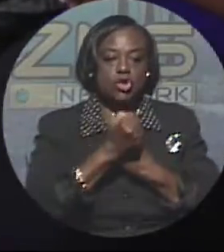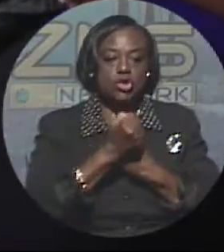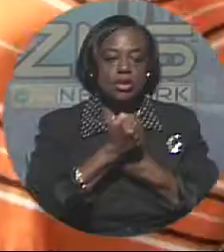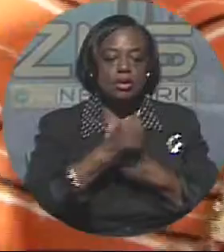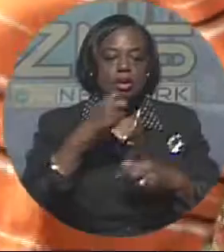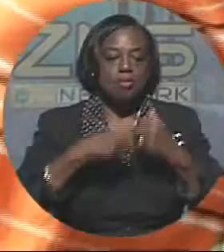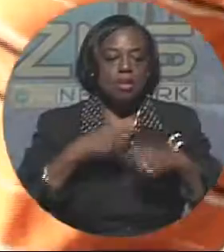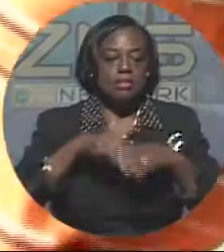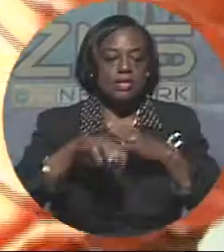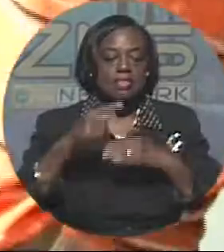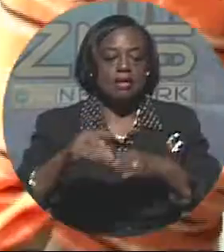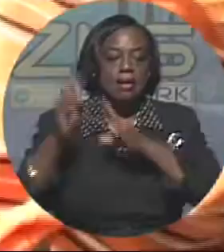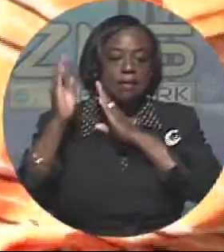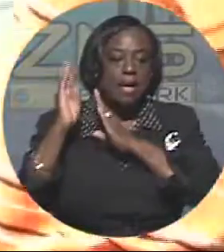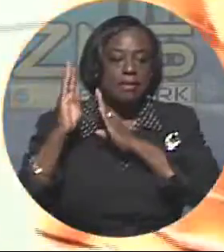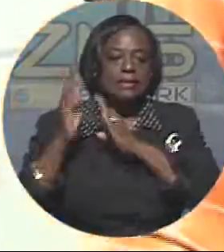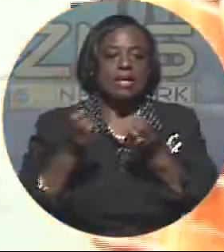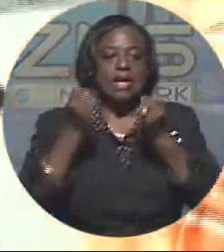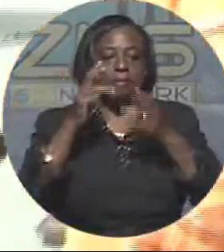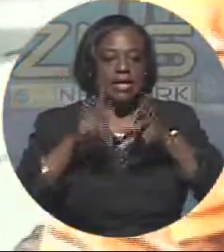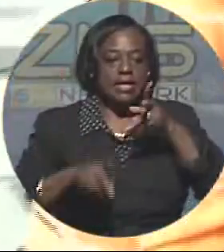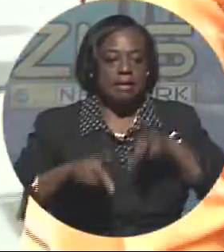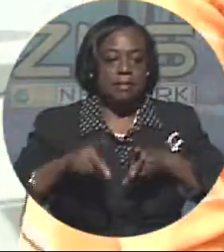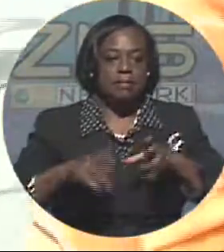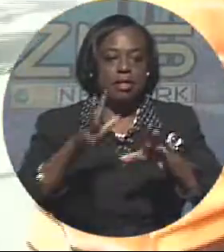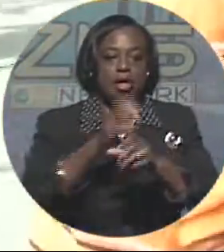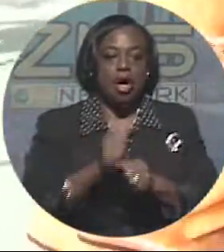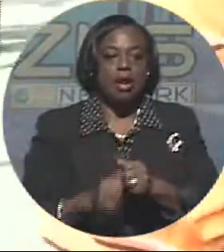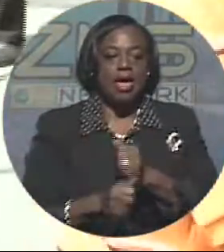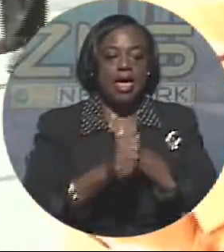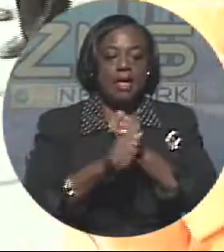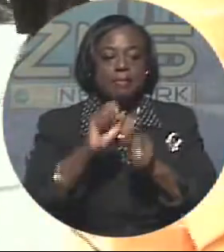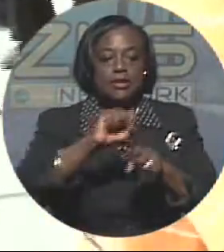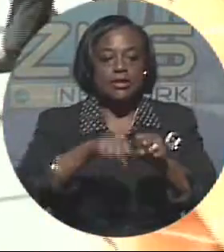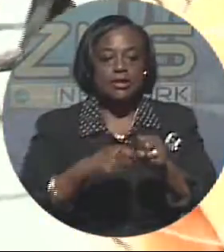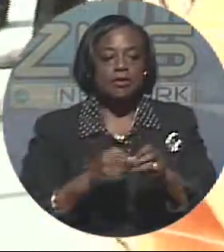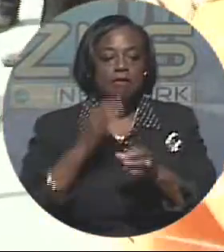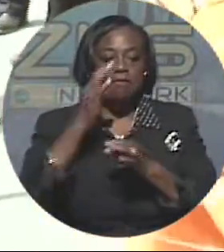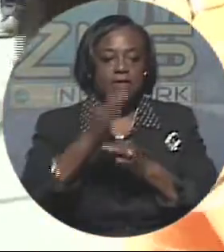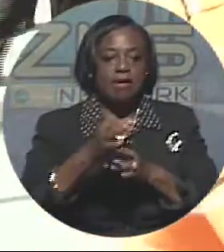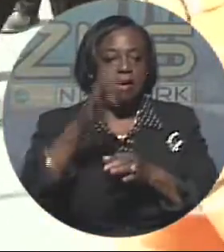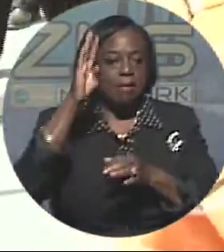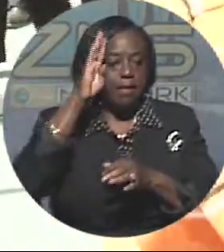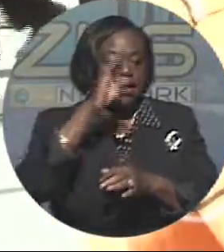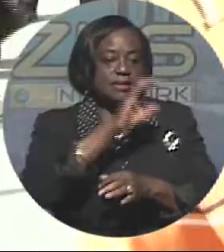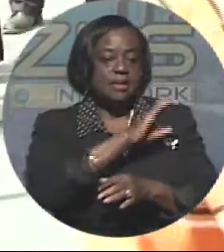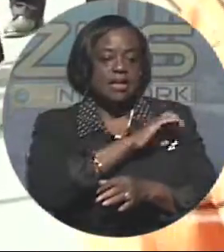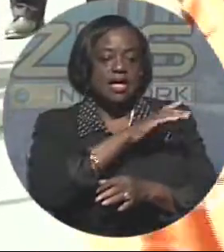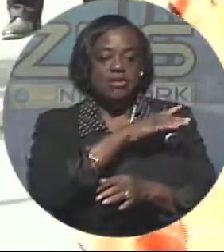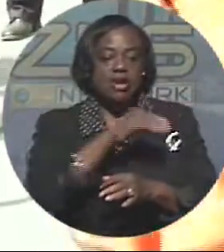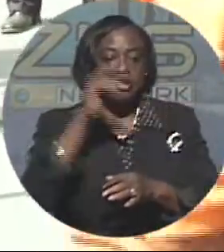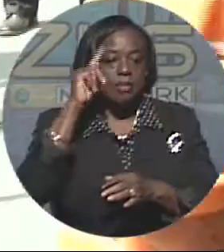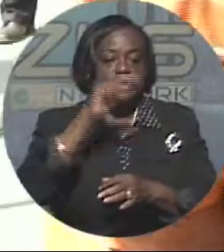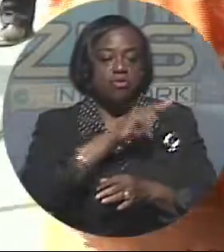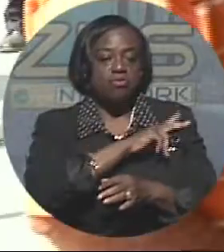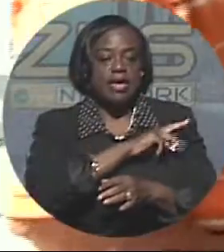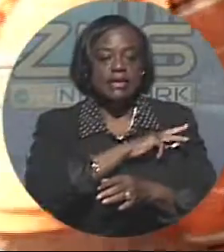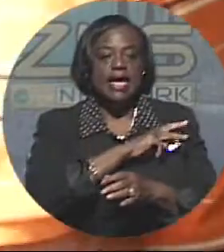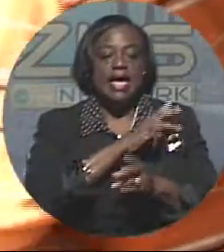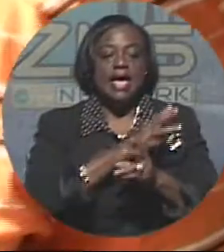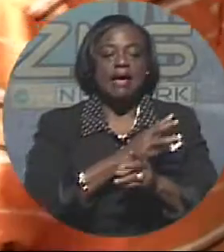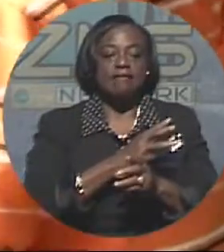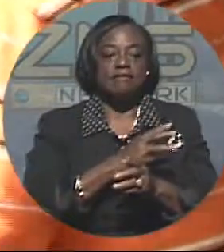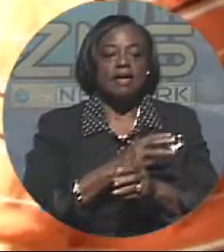received assistance. Homeowners Basil Sawyer and Milton Cartwright have benefited from the Small Homes Repair Program, and they're extremely